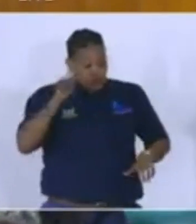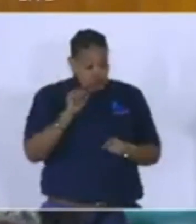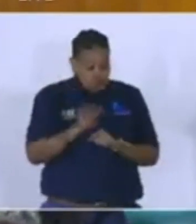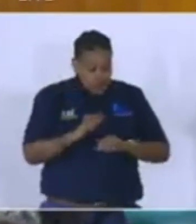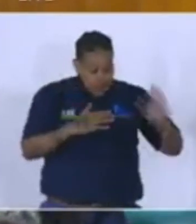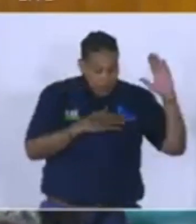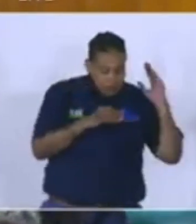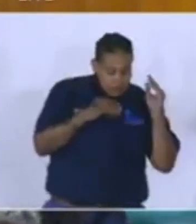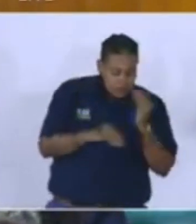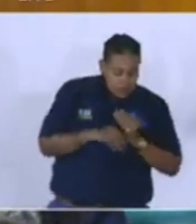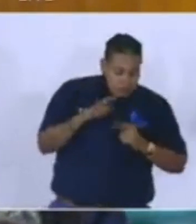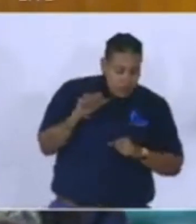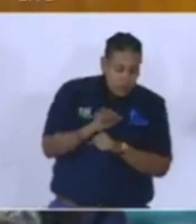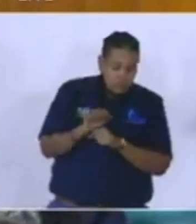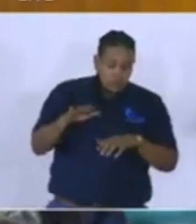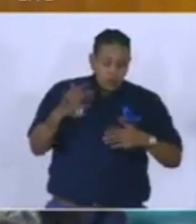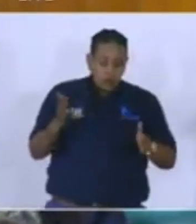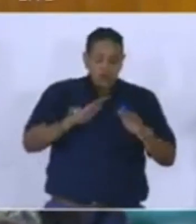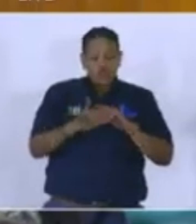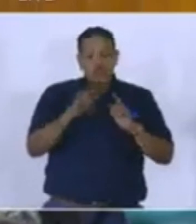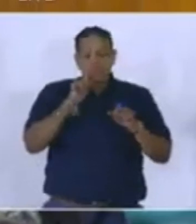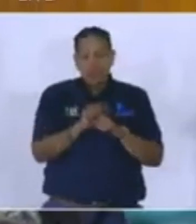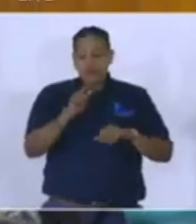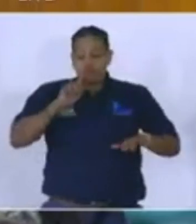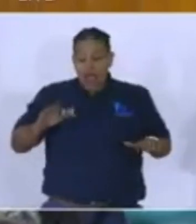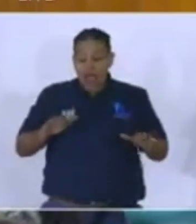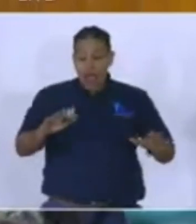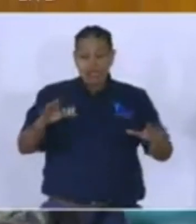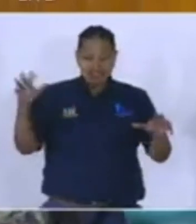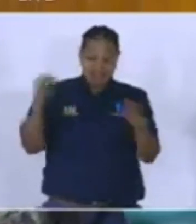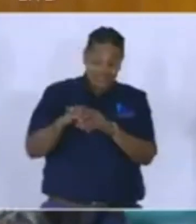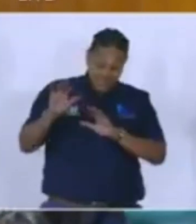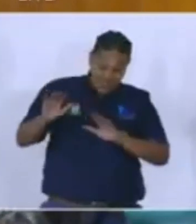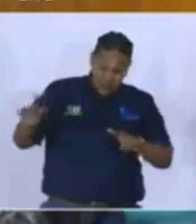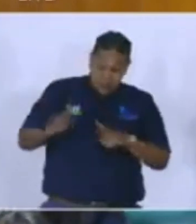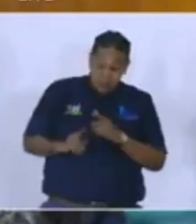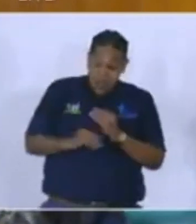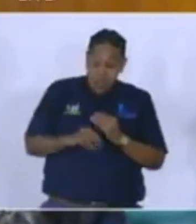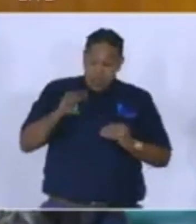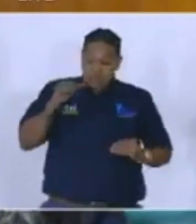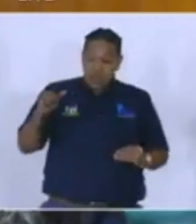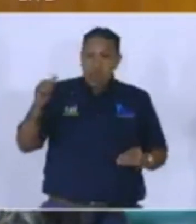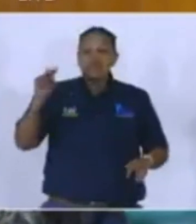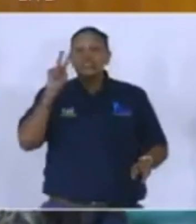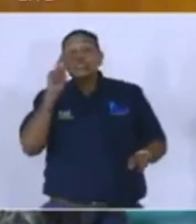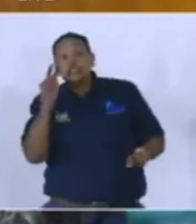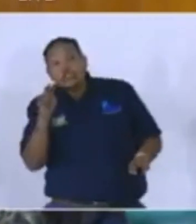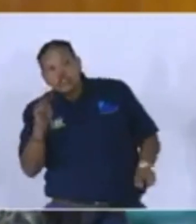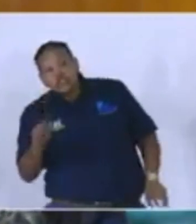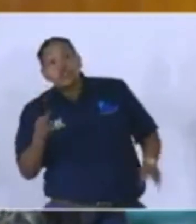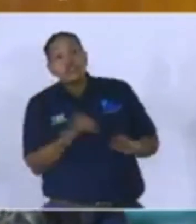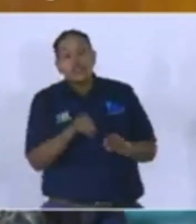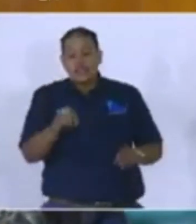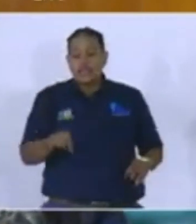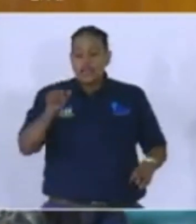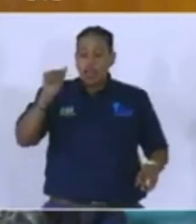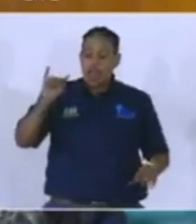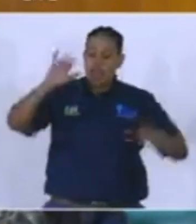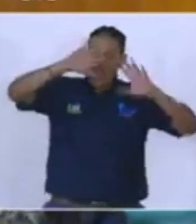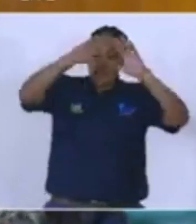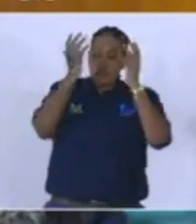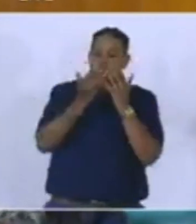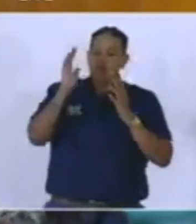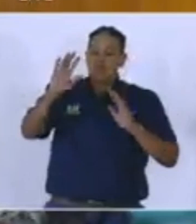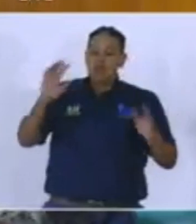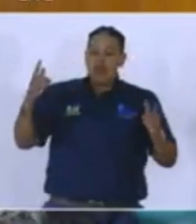to ensuring that Jamaica is an active player and not a spectator in the global